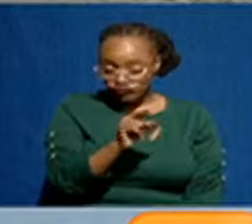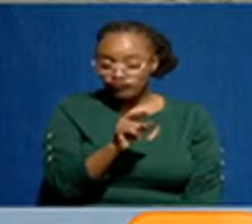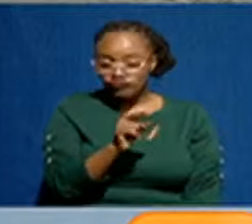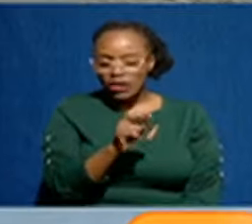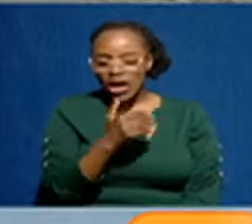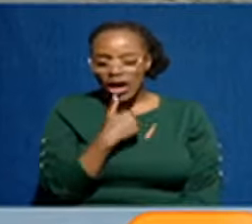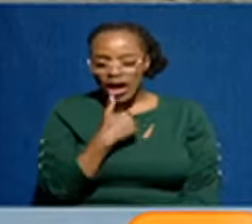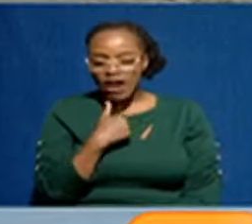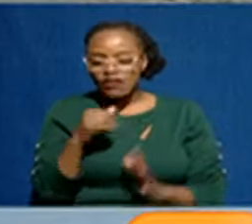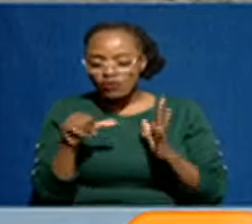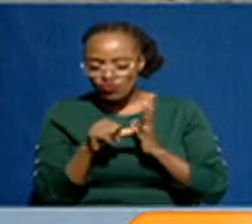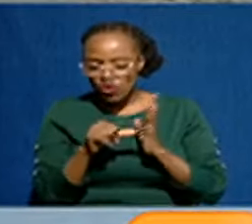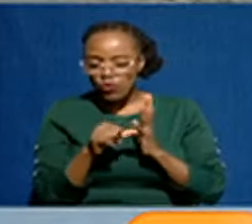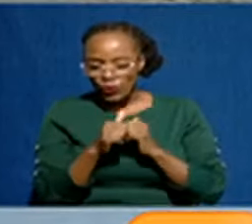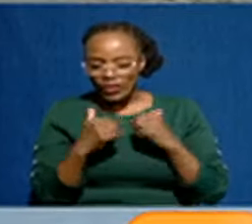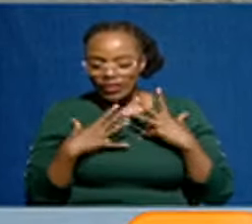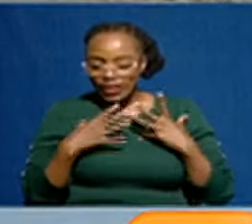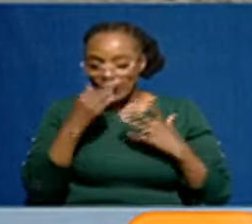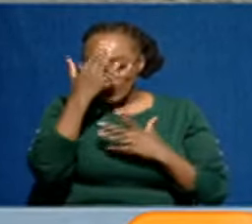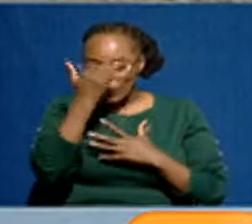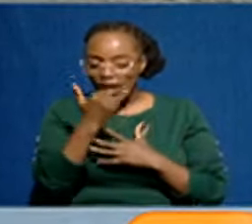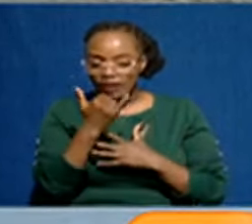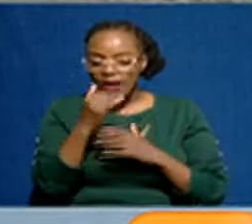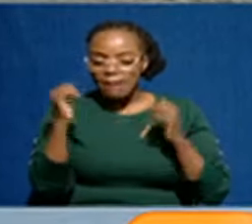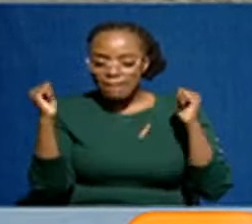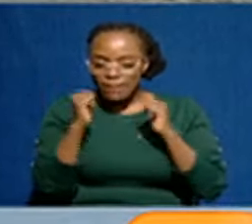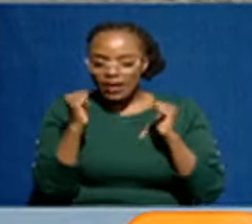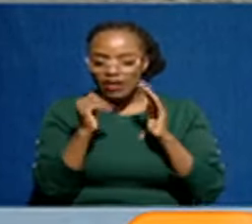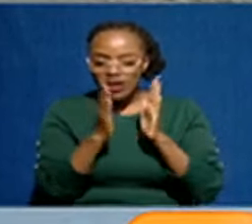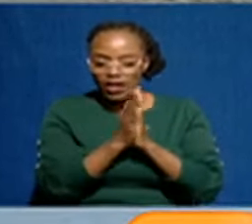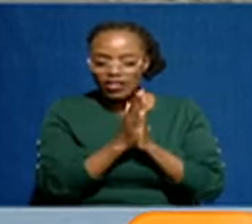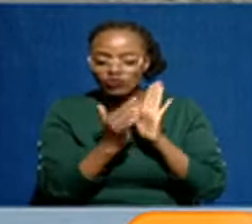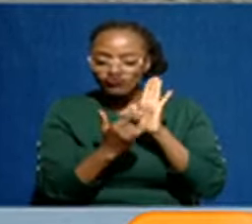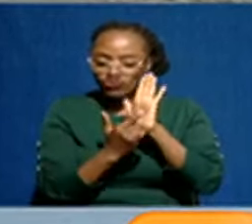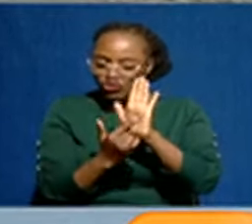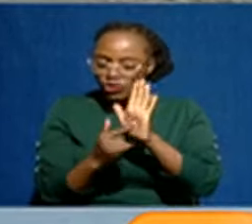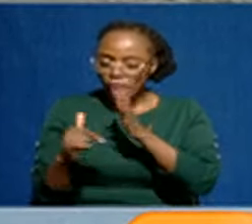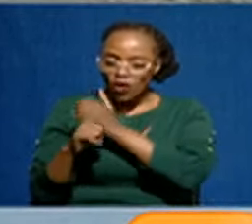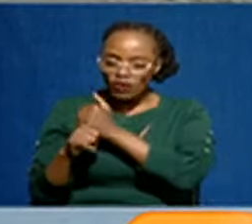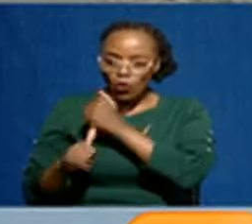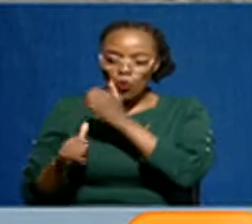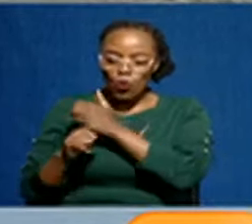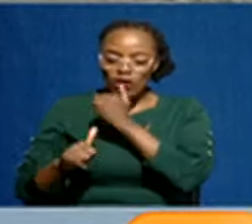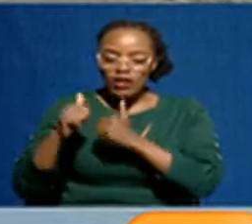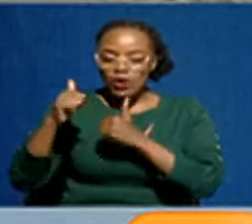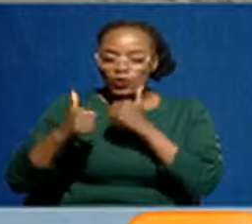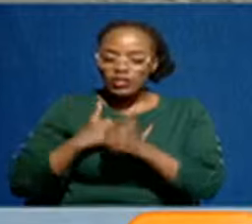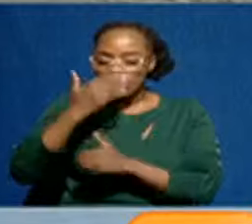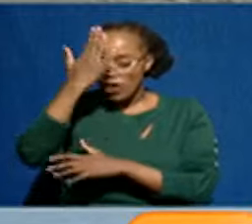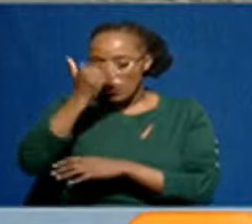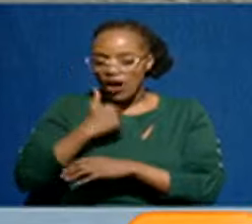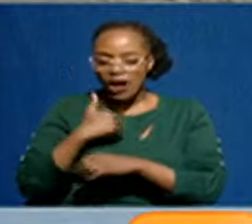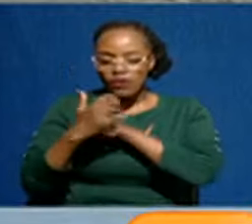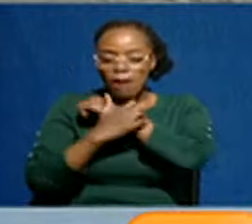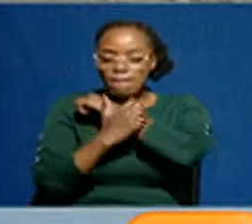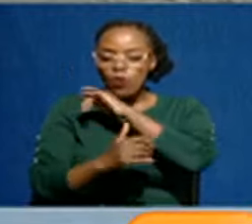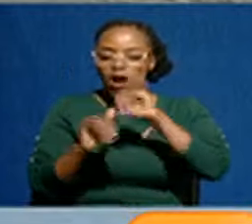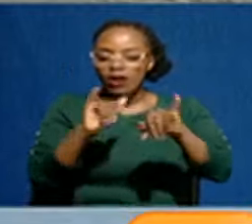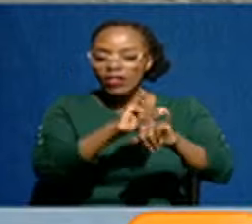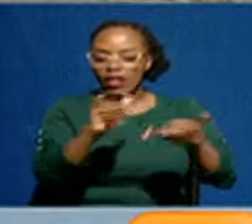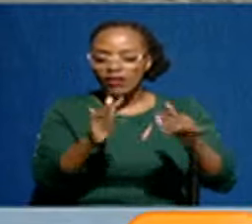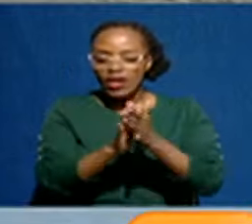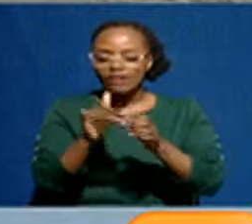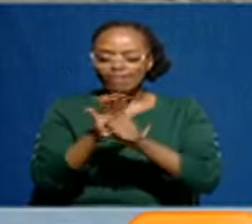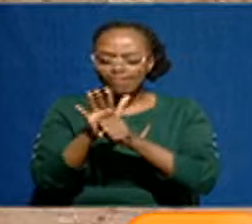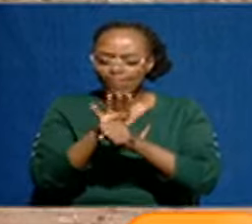staring at a health crisis, with cases of malaria and symptoms of cholera reported due to poor sanitation and